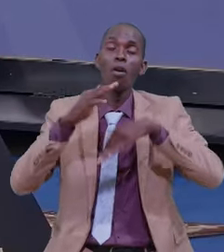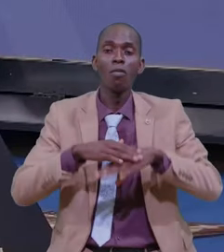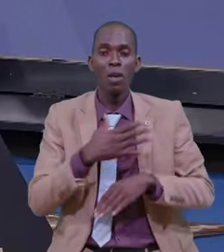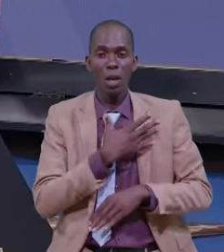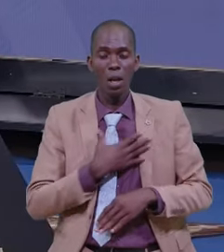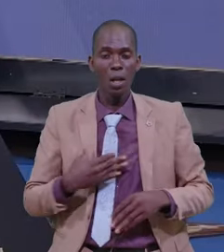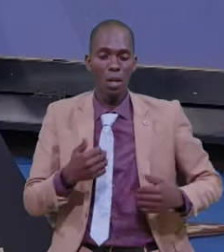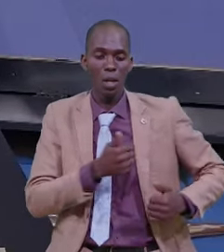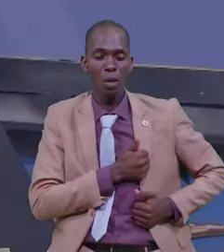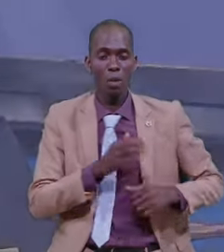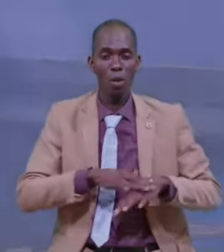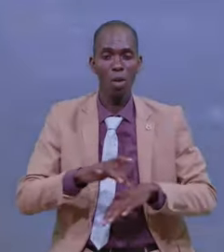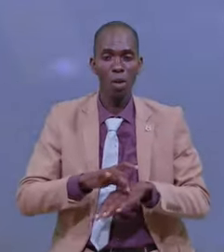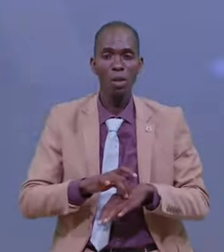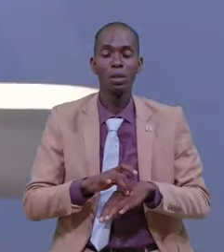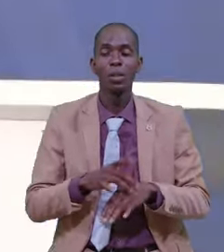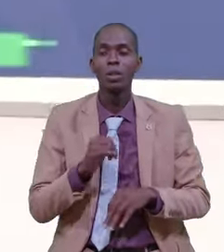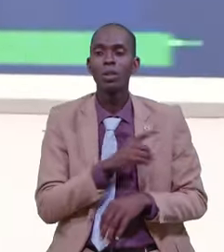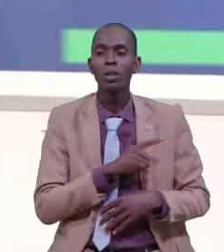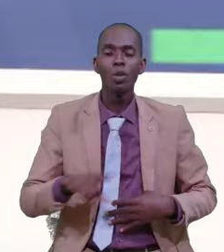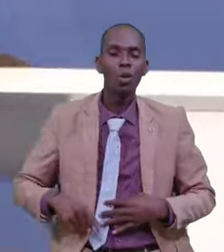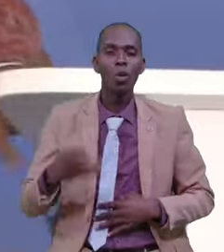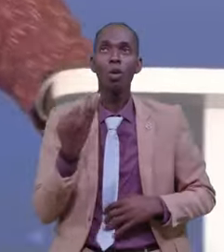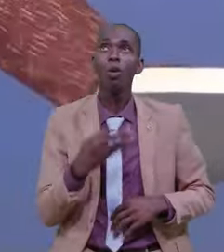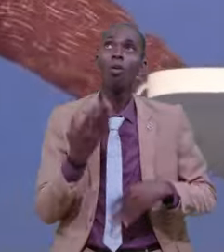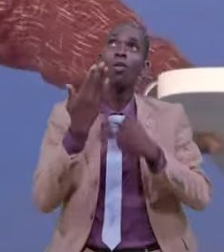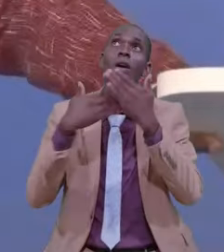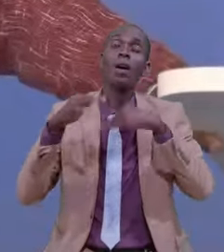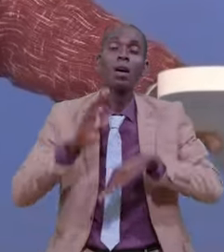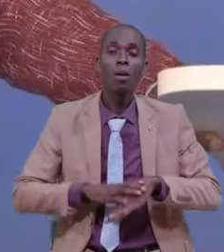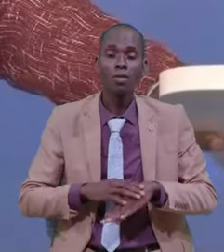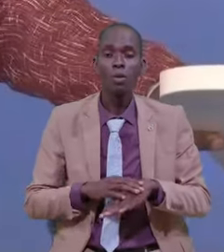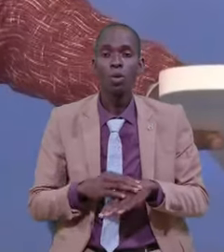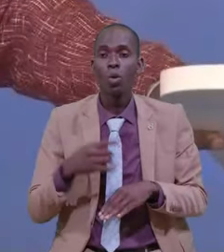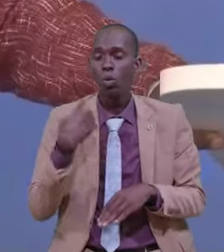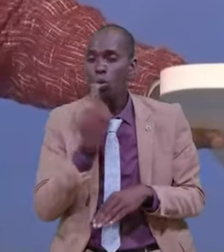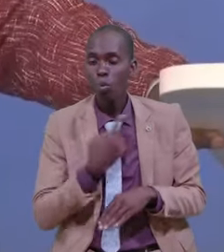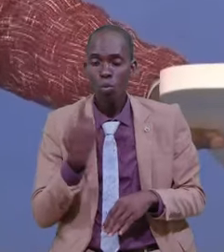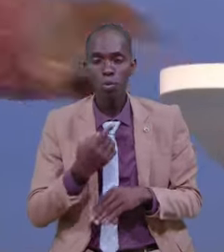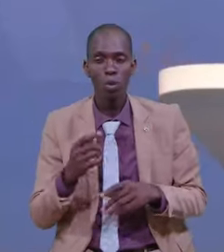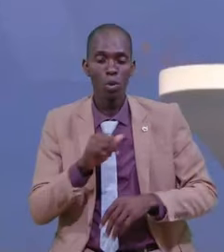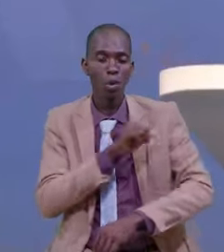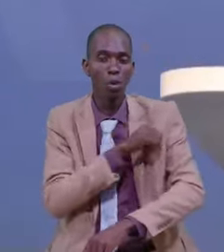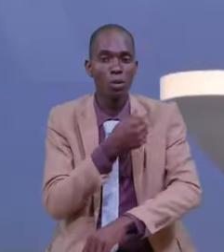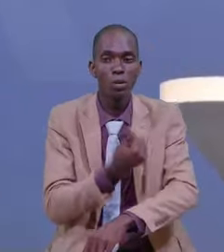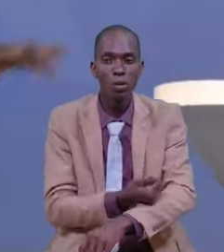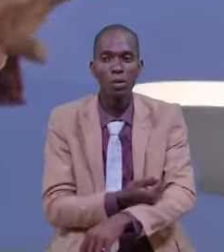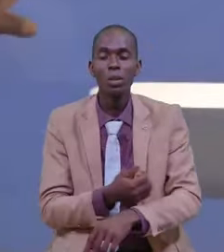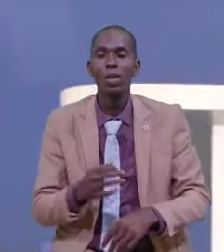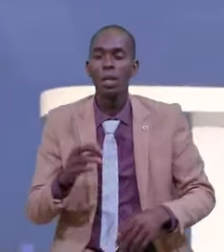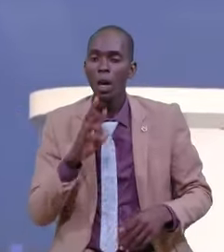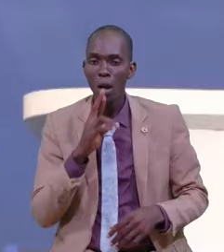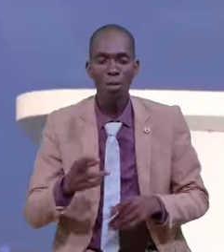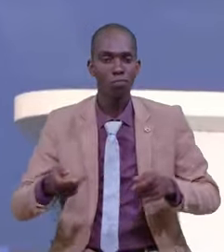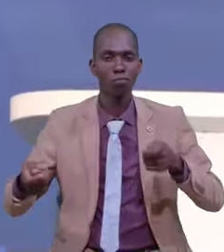on earth. The Lord of hosts. The Lord under whose authority and sovereignty even